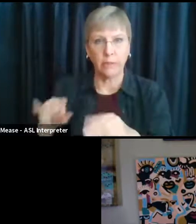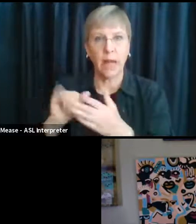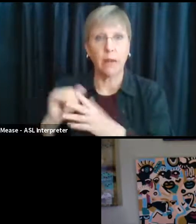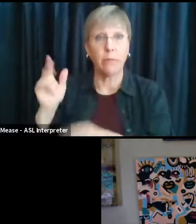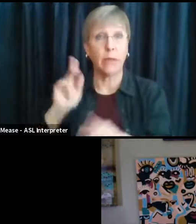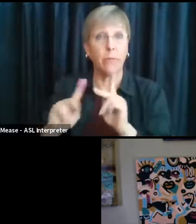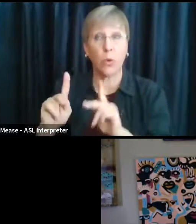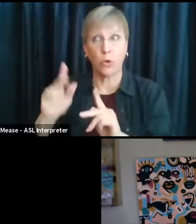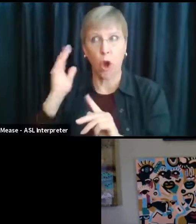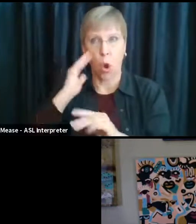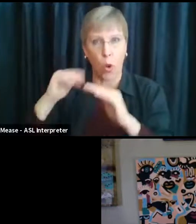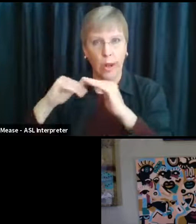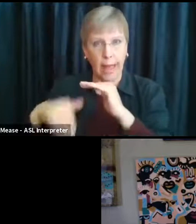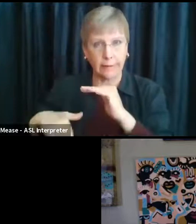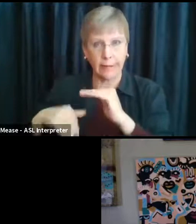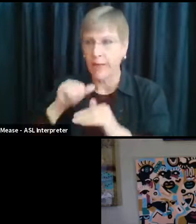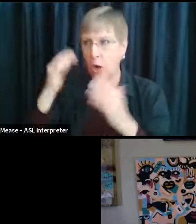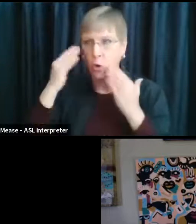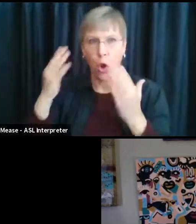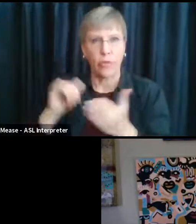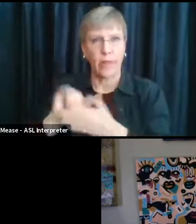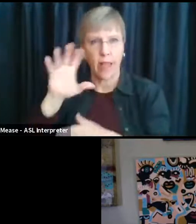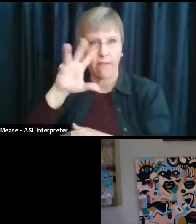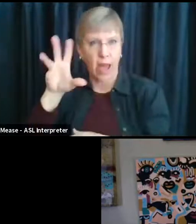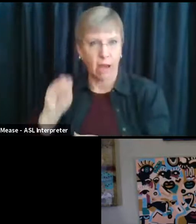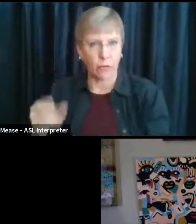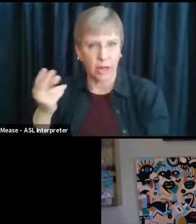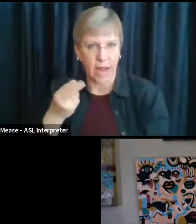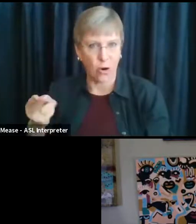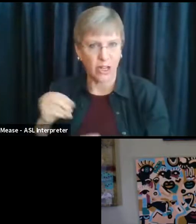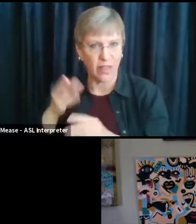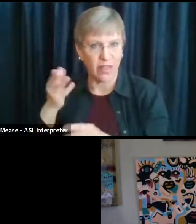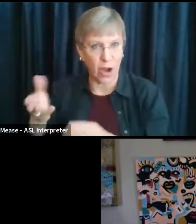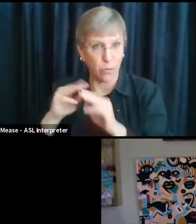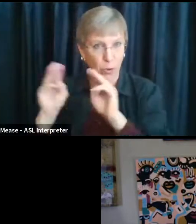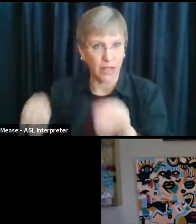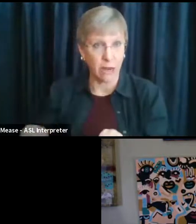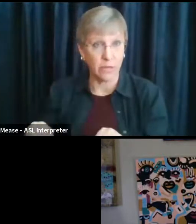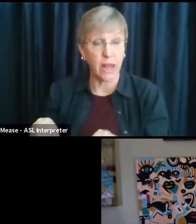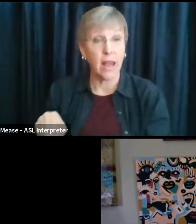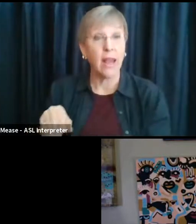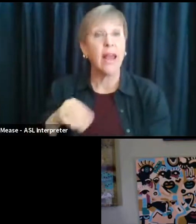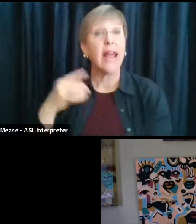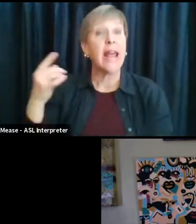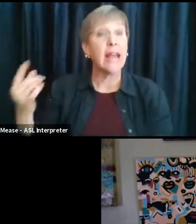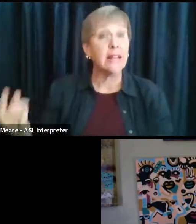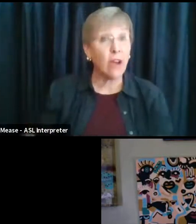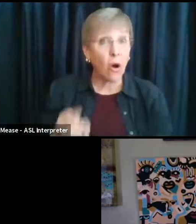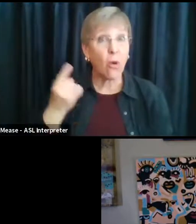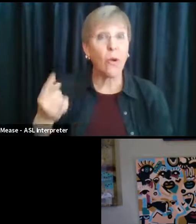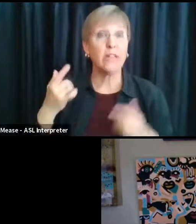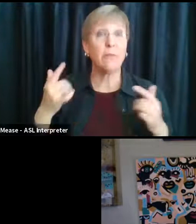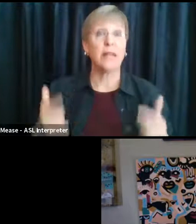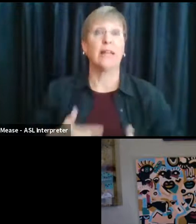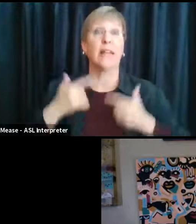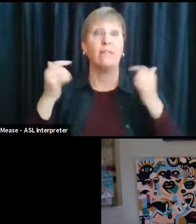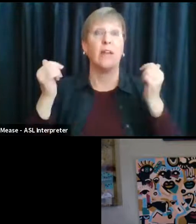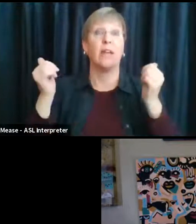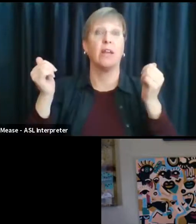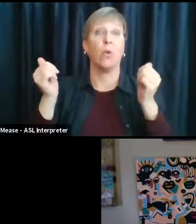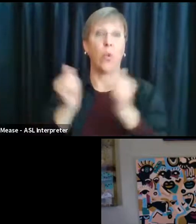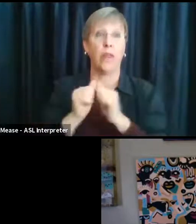people know less, and they don't know that they have an African heritage in them. And he's always been living